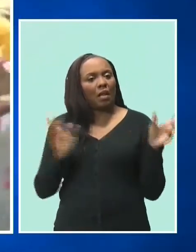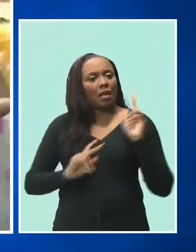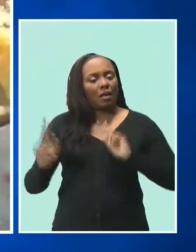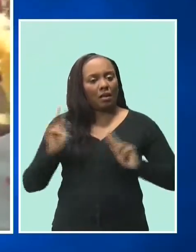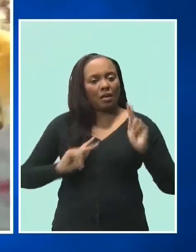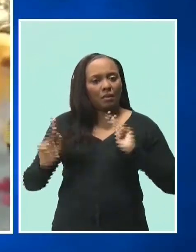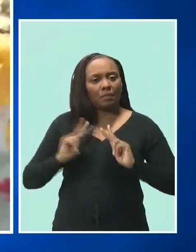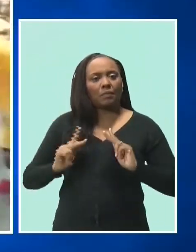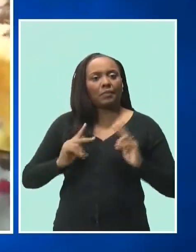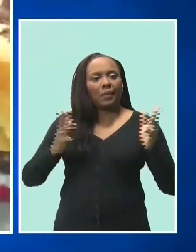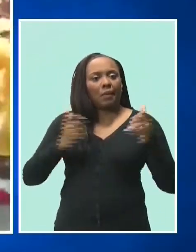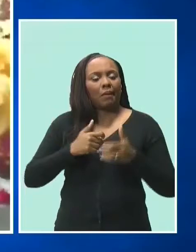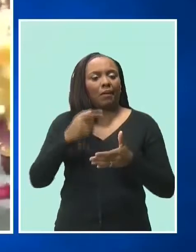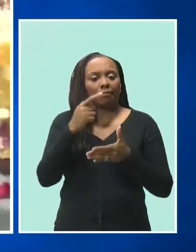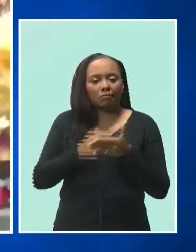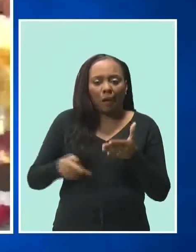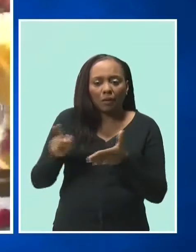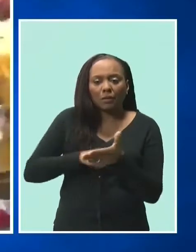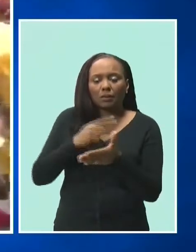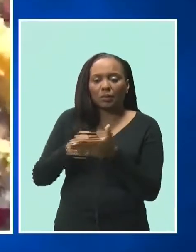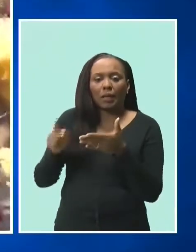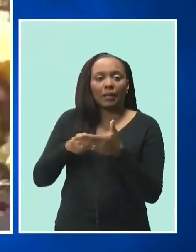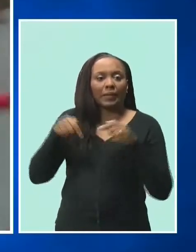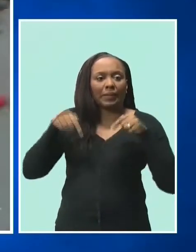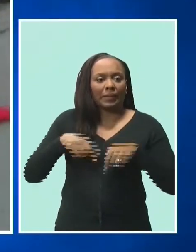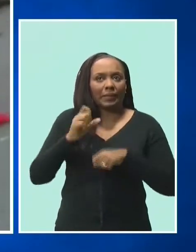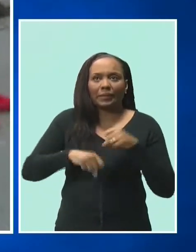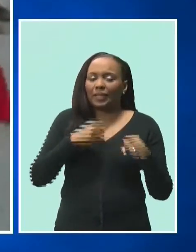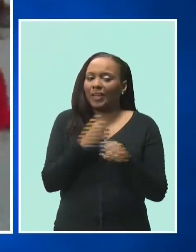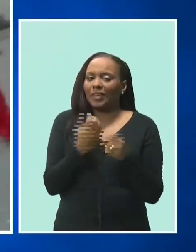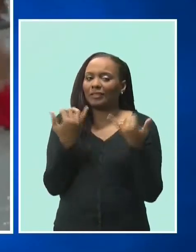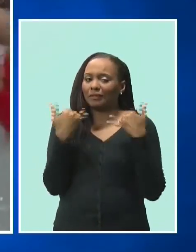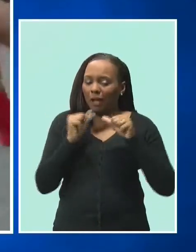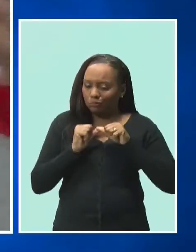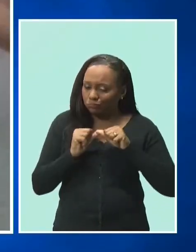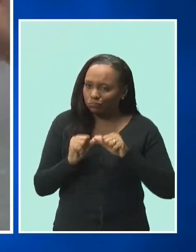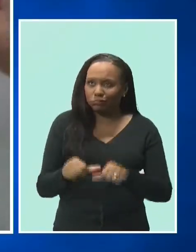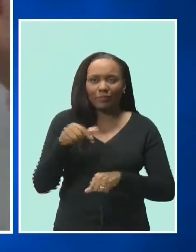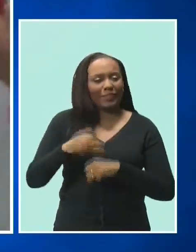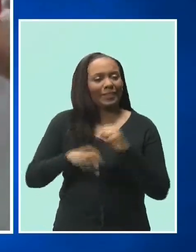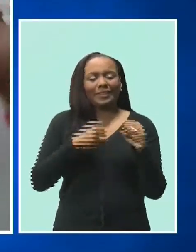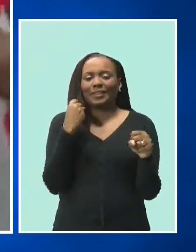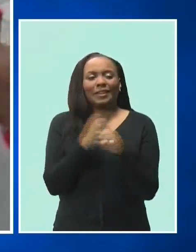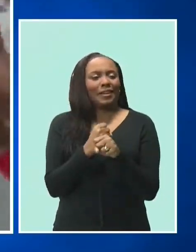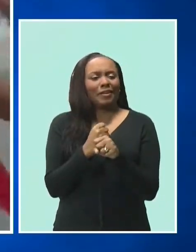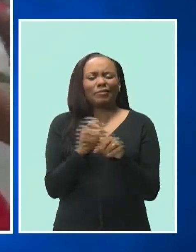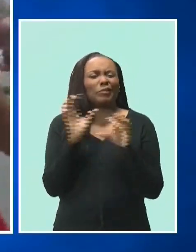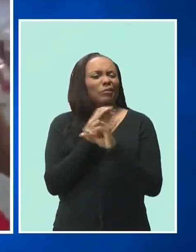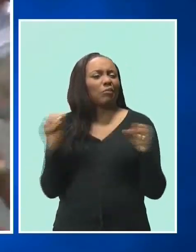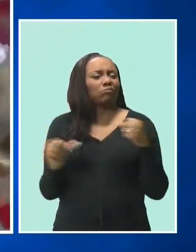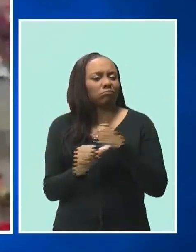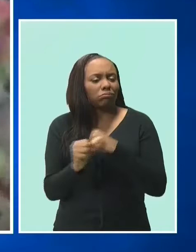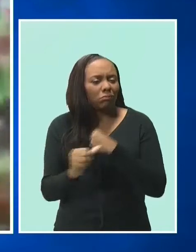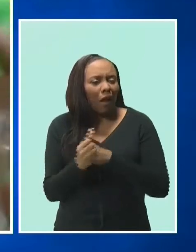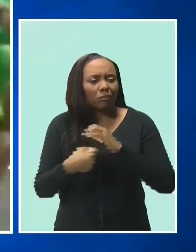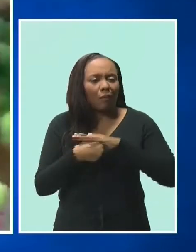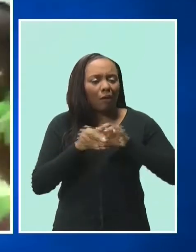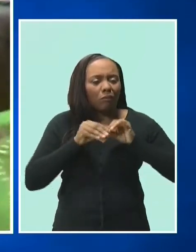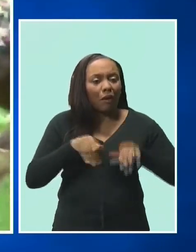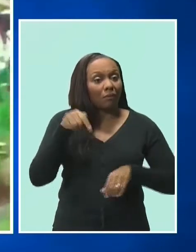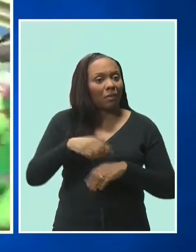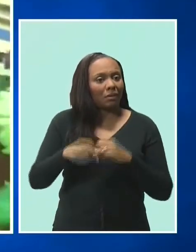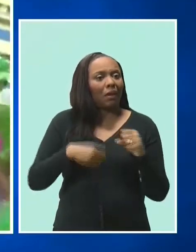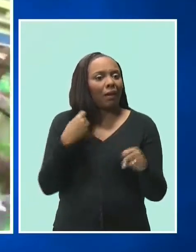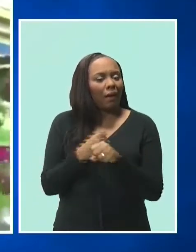the cancellation of Carnival 2020, it went on as there was no immediate threat of the dreaded COVID-19 to